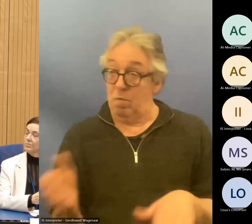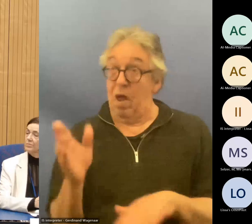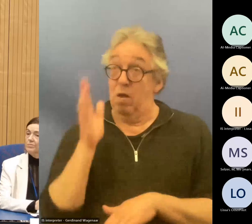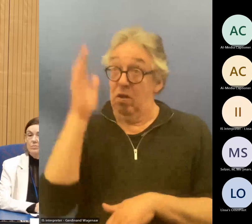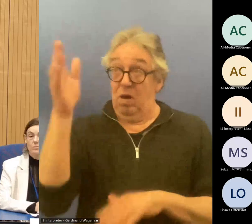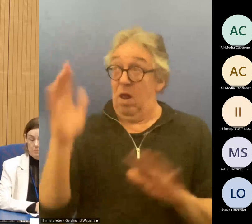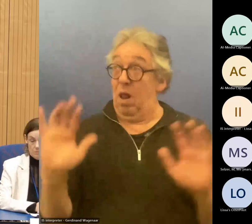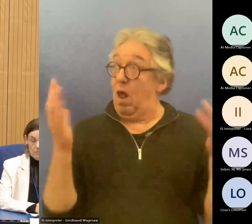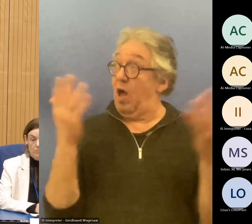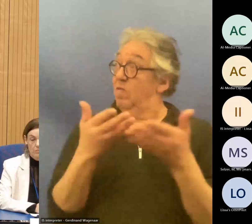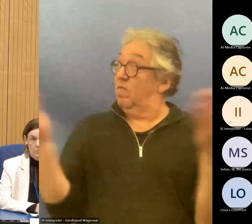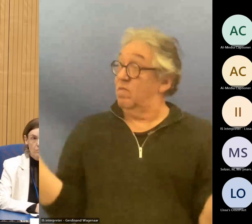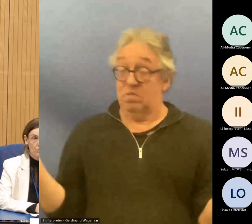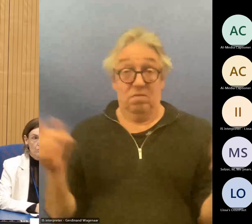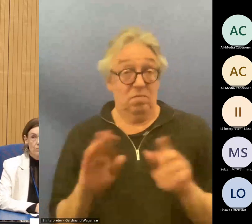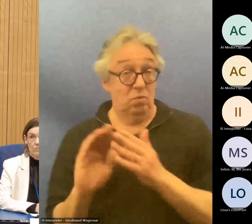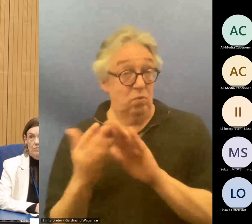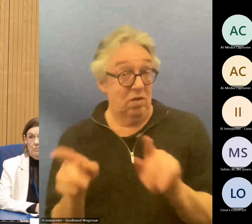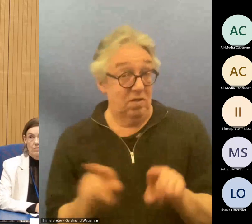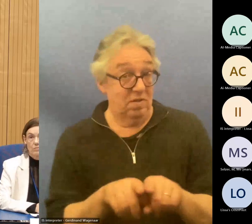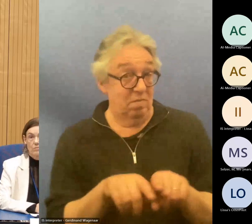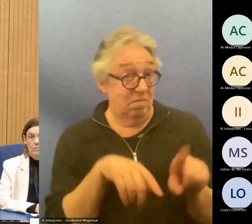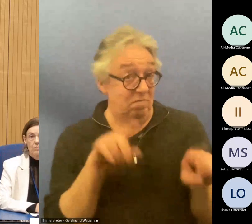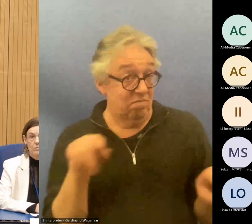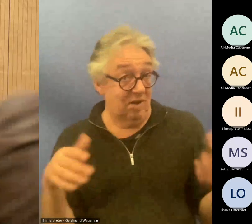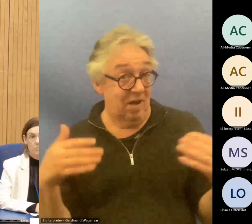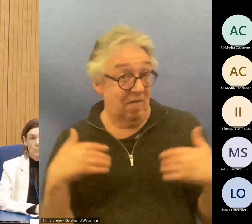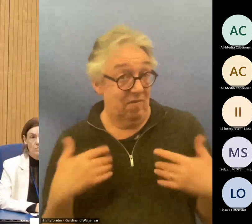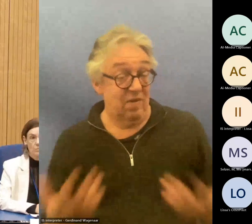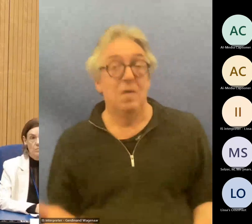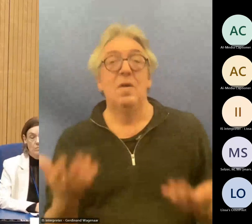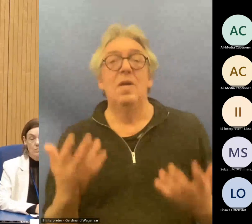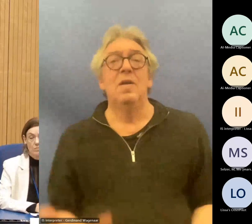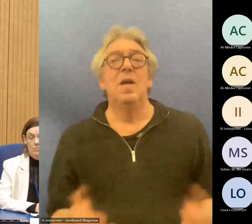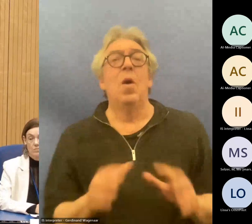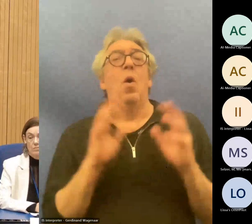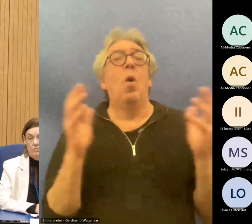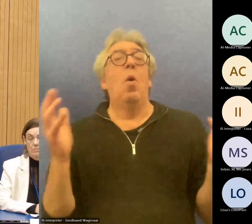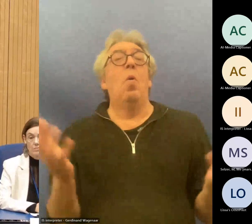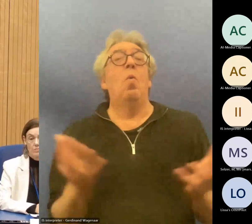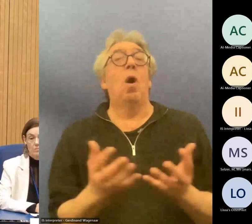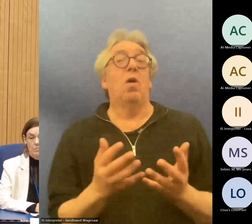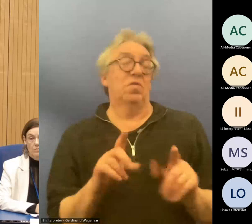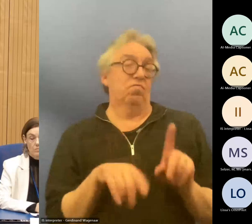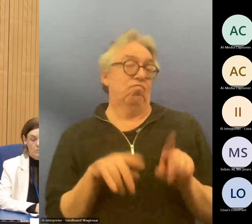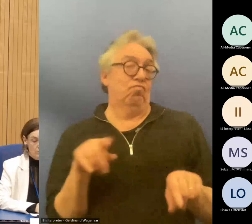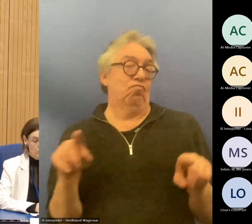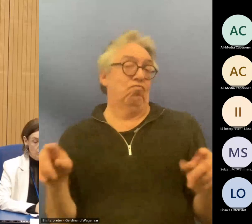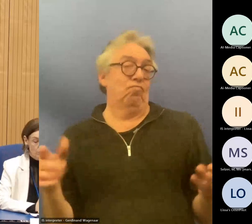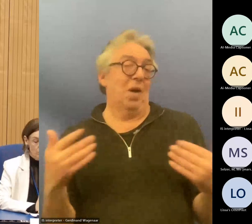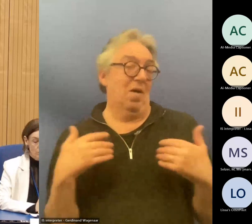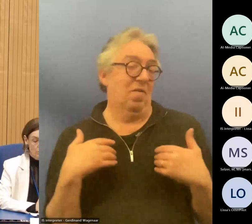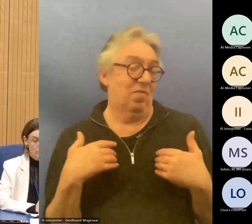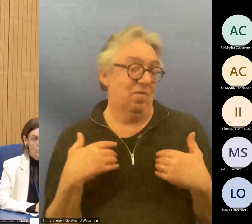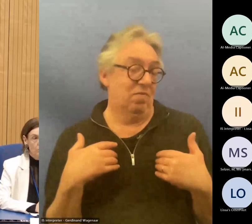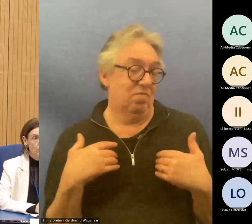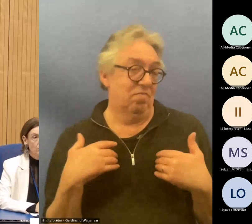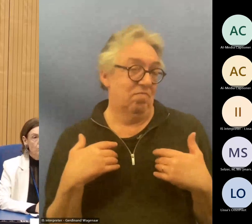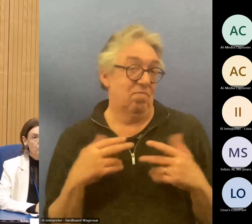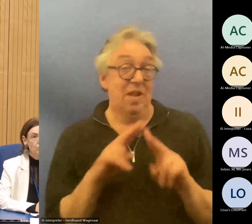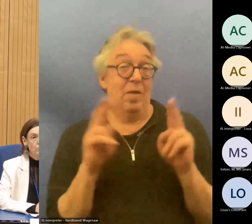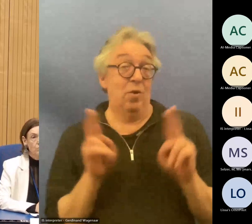society. In today's interconnected world, the ability to work with people from diverse backgrounds is a crucial